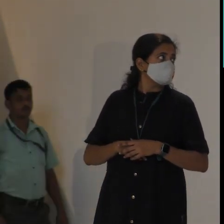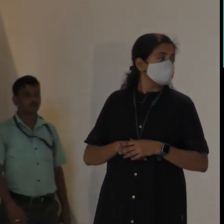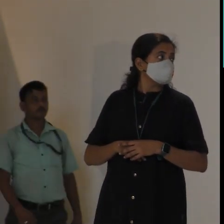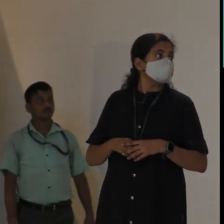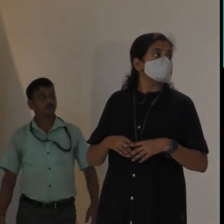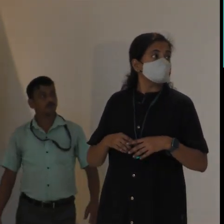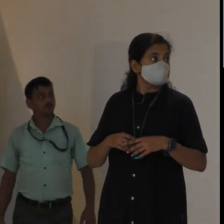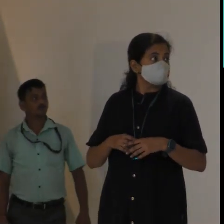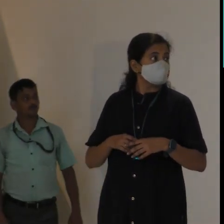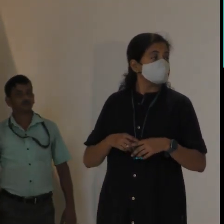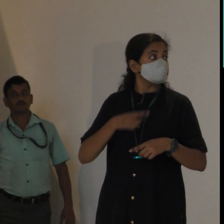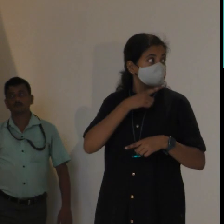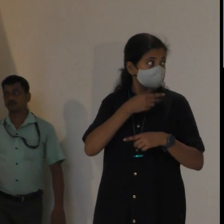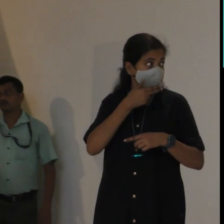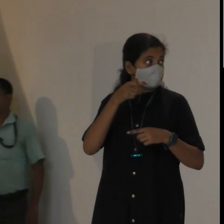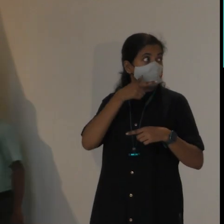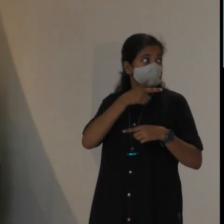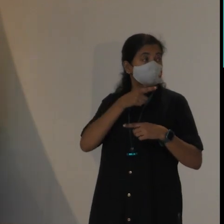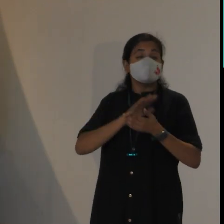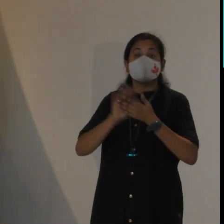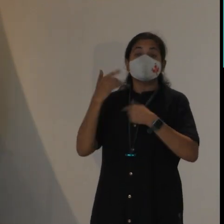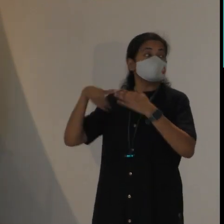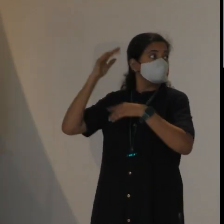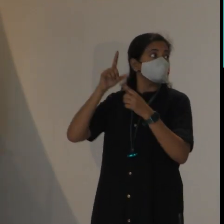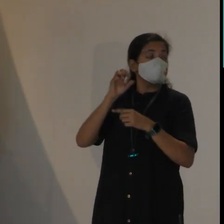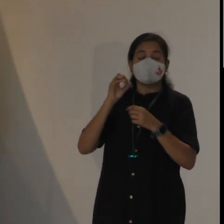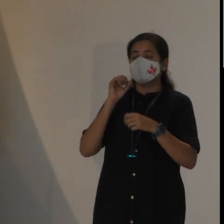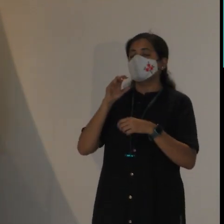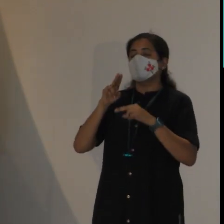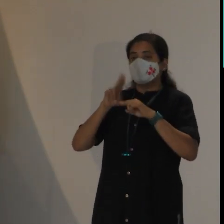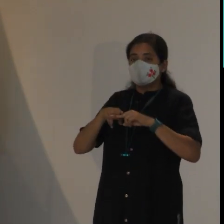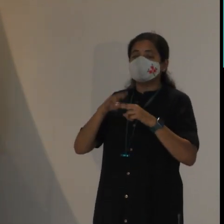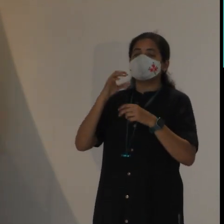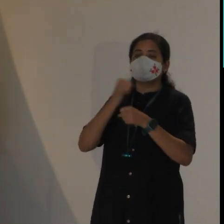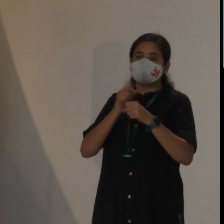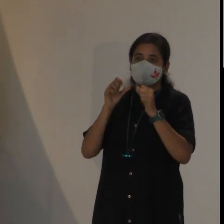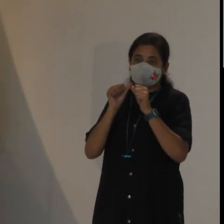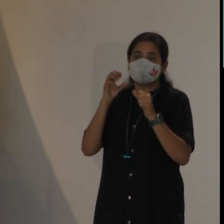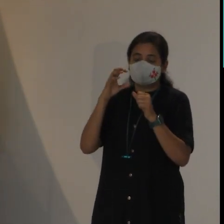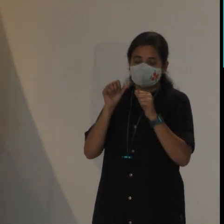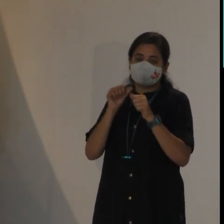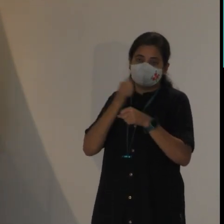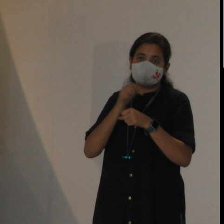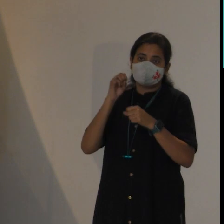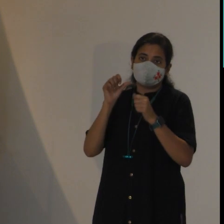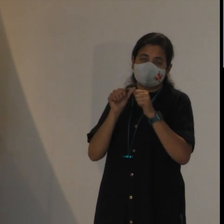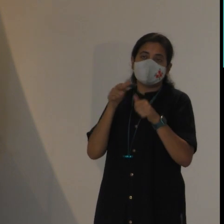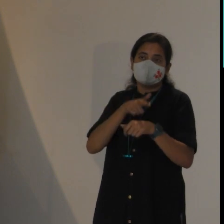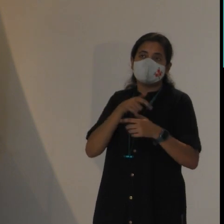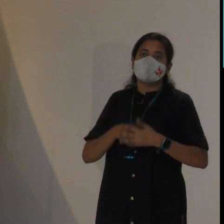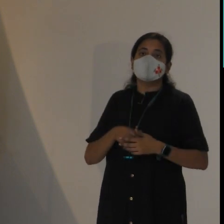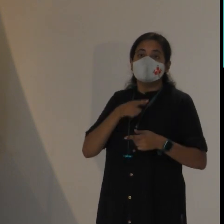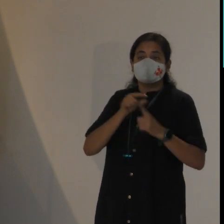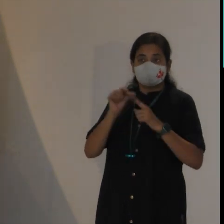Okay, it's titled The Altars of Time, A History of Goa Through Its Christian Art. I'm working together with Anirudh Kanisetti on this